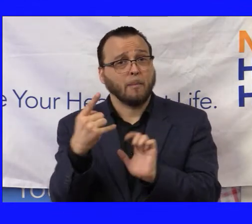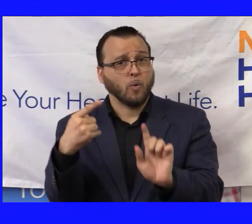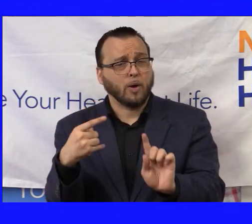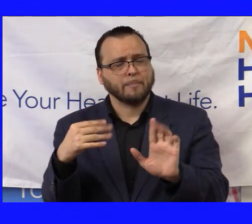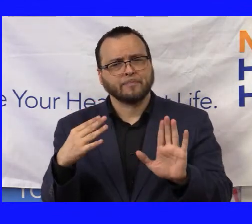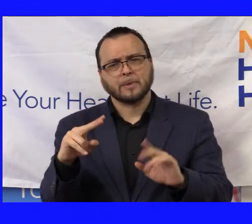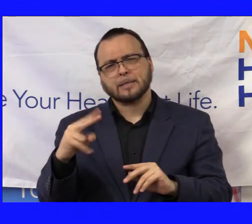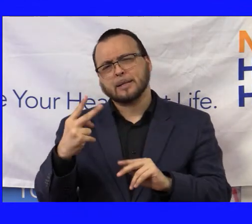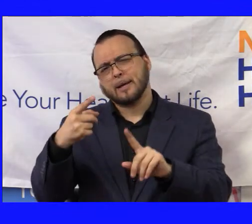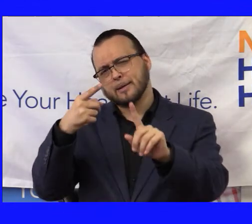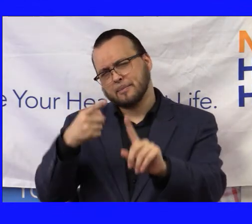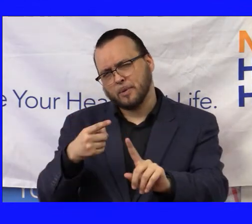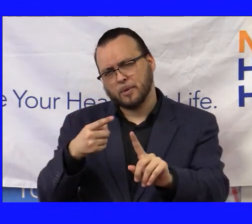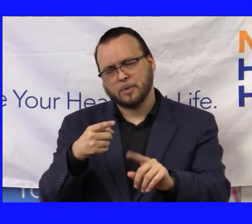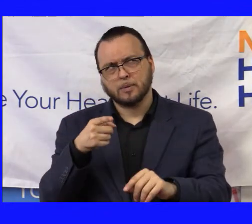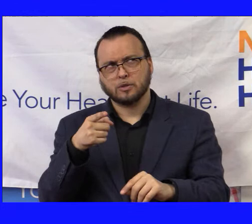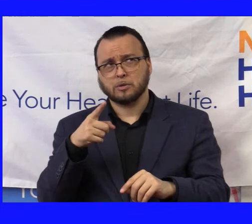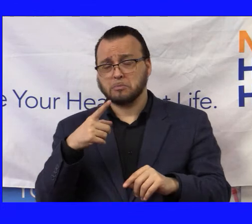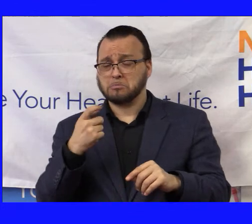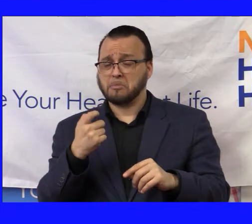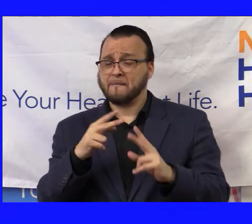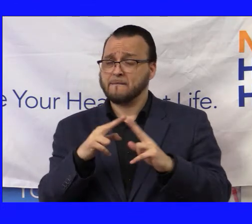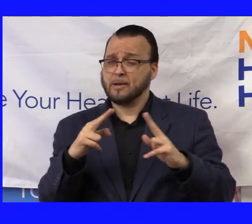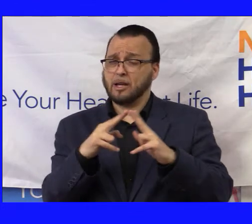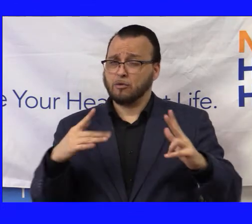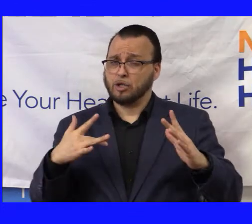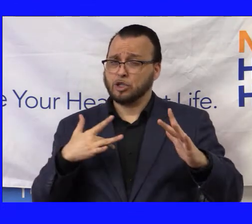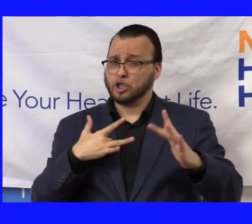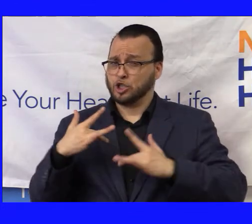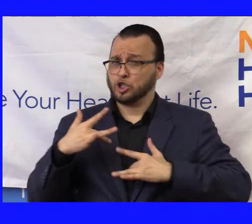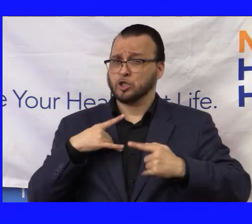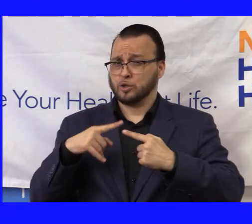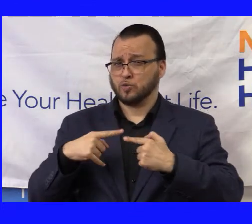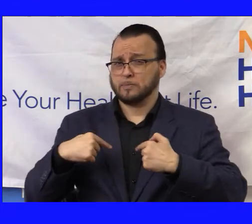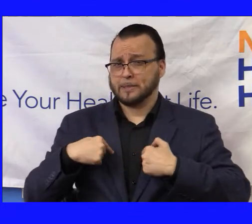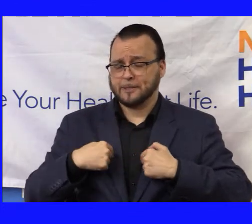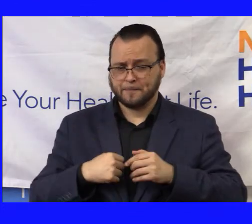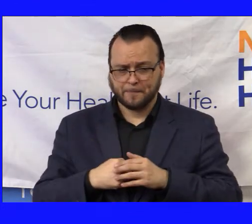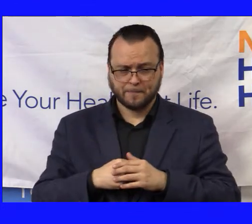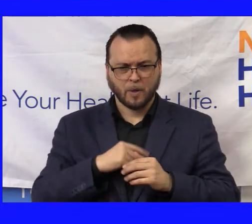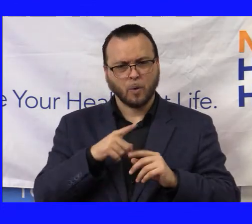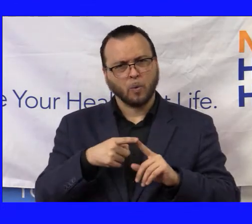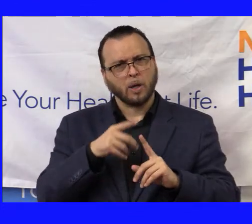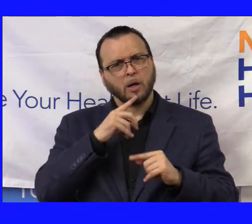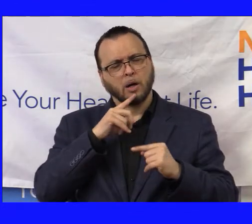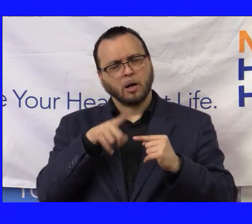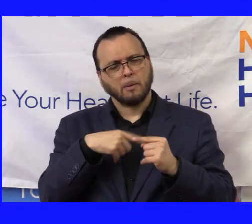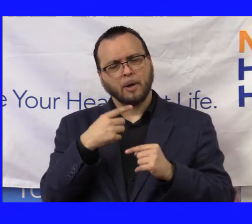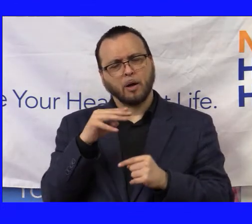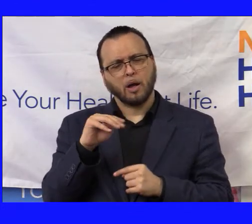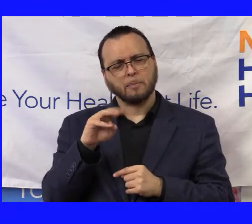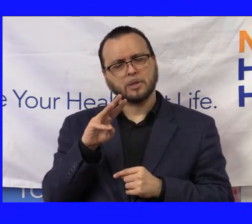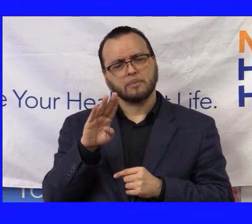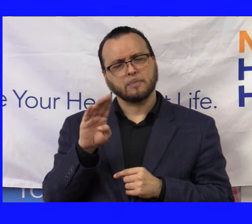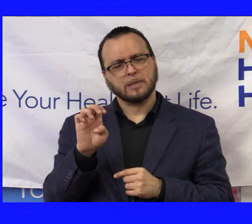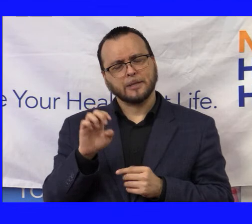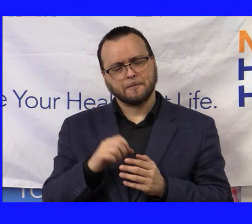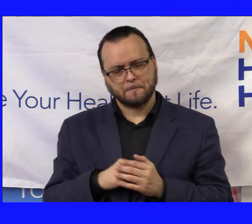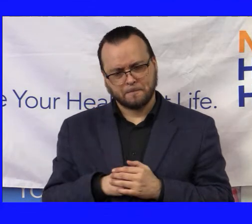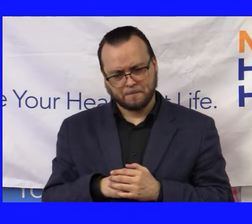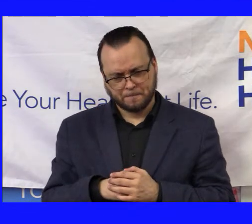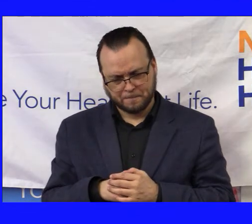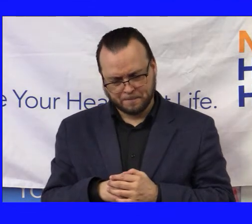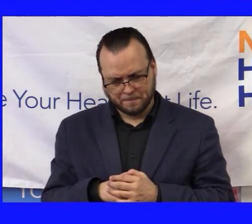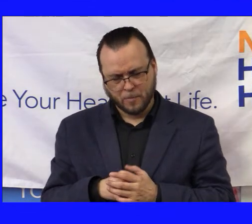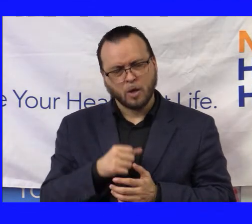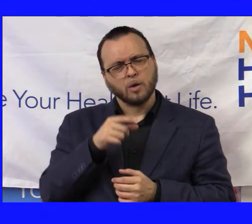actually also very concerning to me, is when we go to the MWBE. You mentioned that during the time that